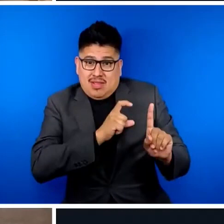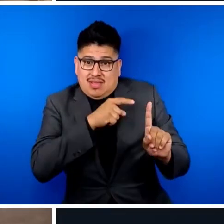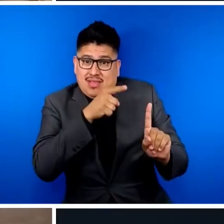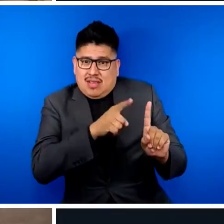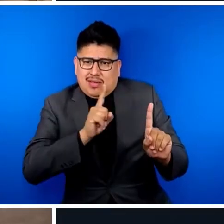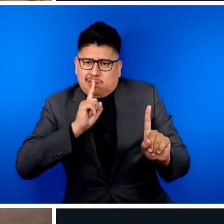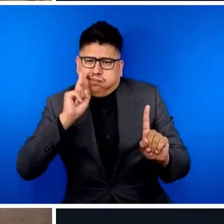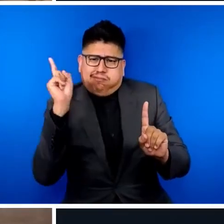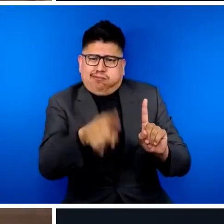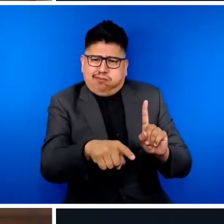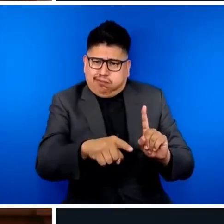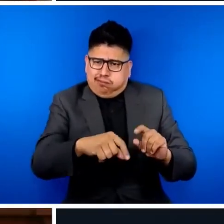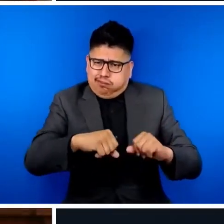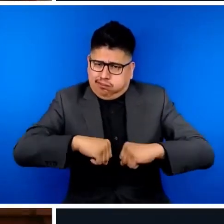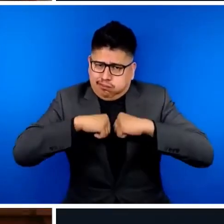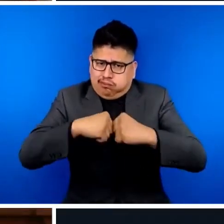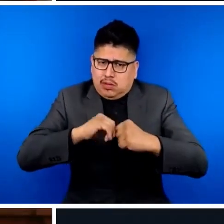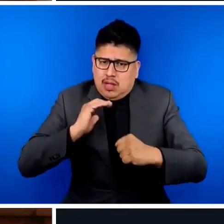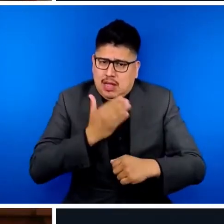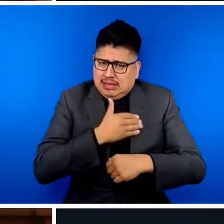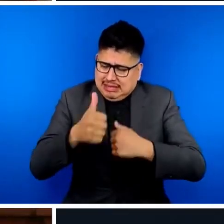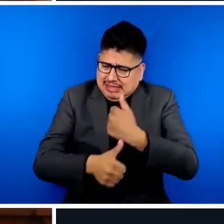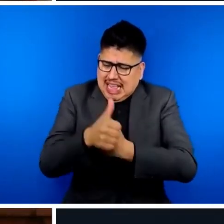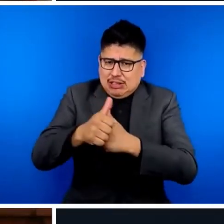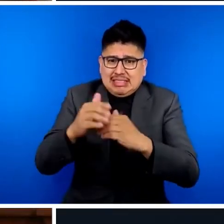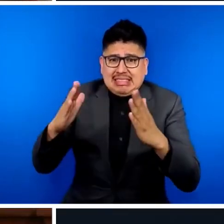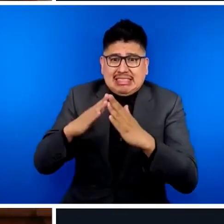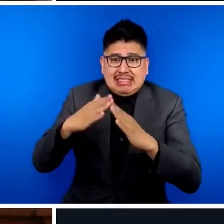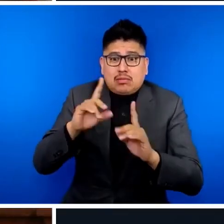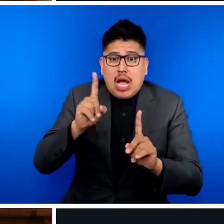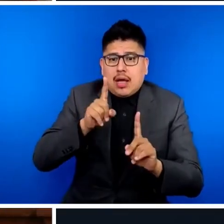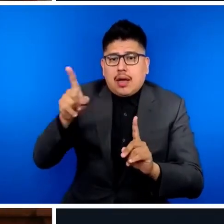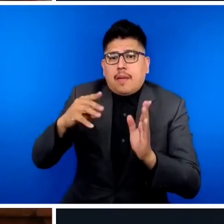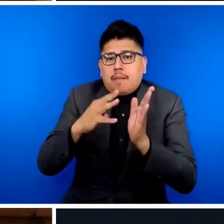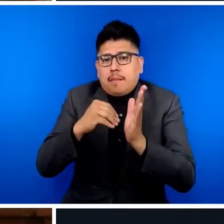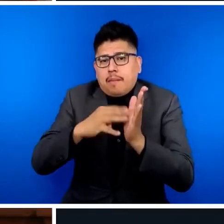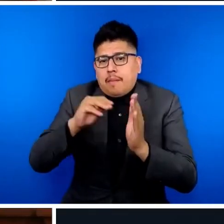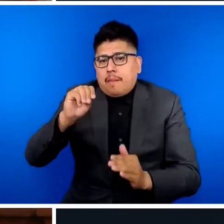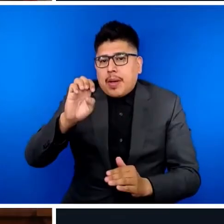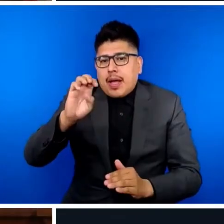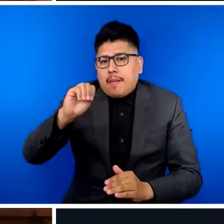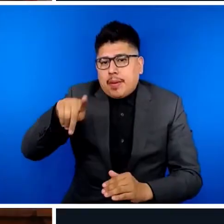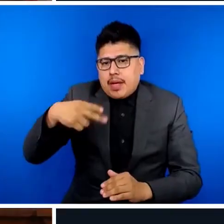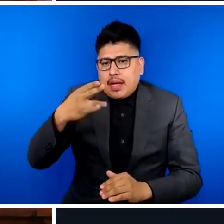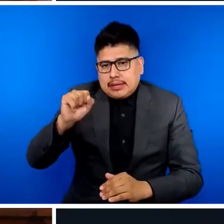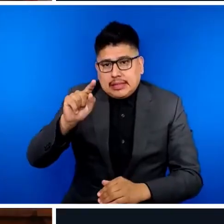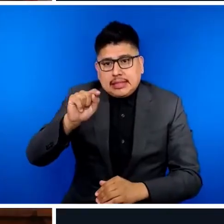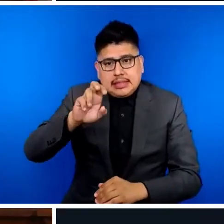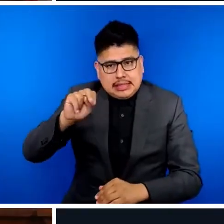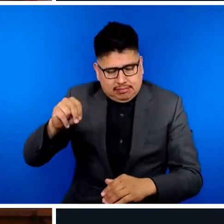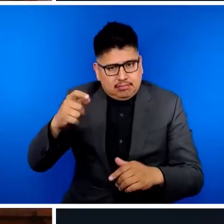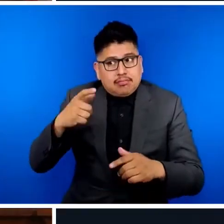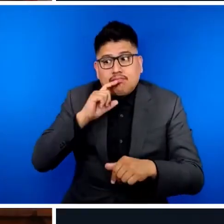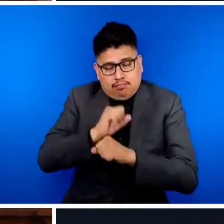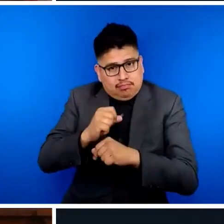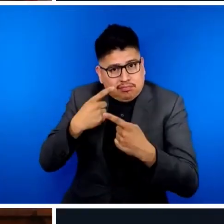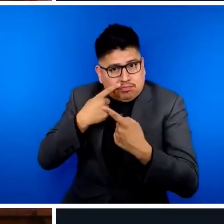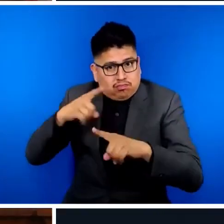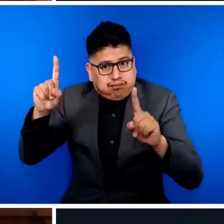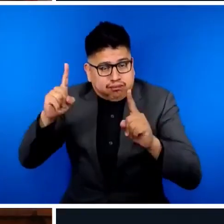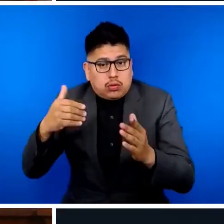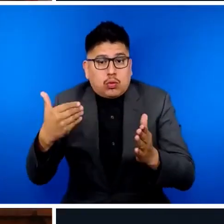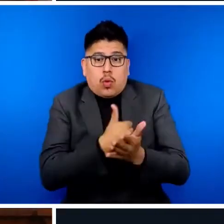dangerous cities, including Memphis, Tennessee, big success, New Orleans, Louisiana,